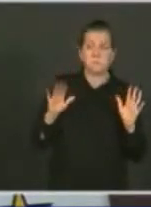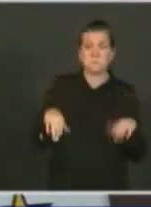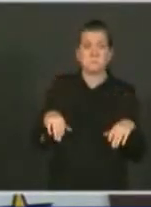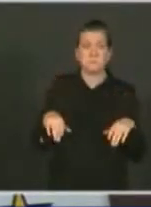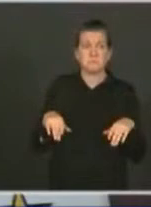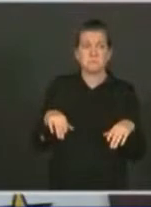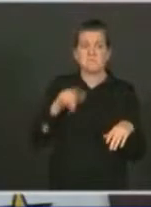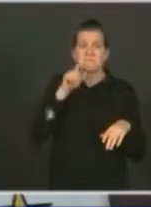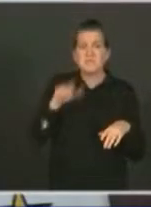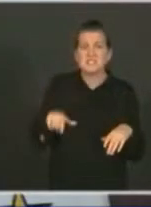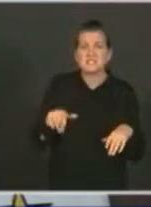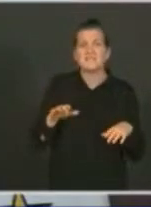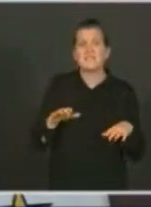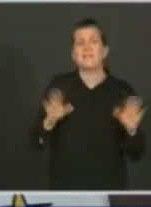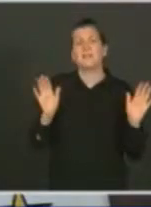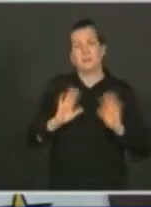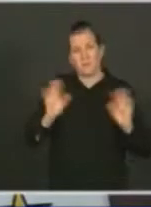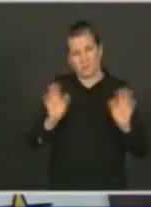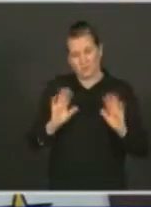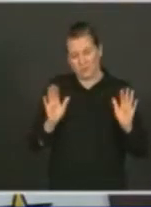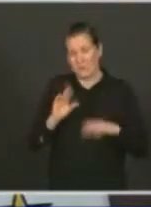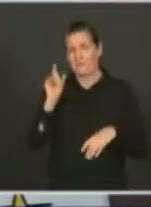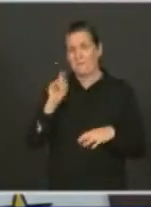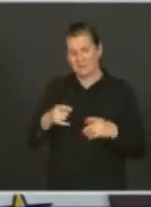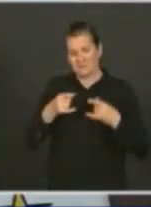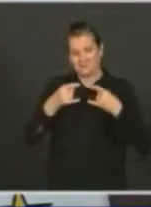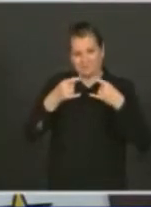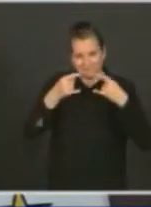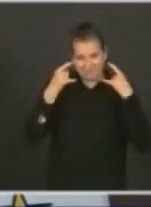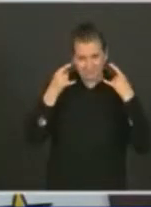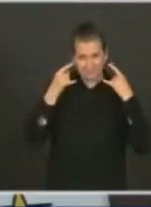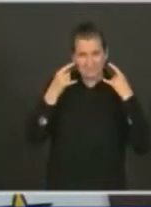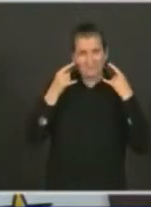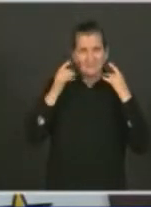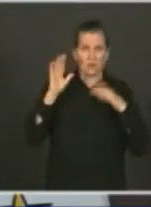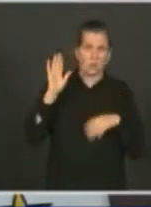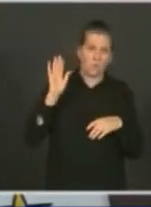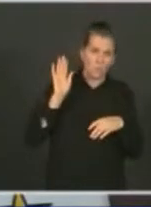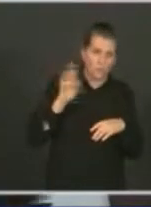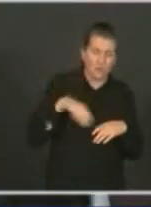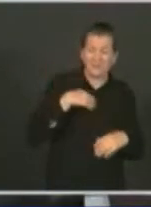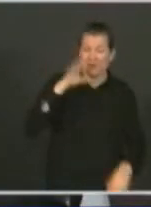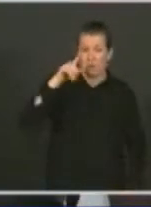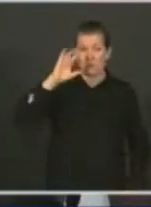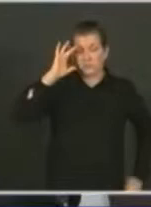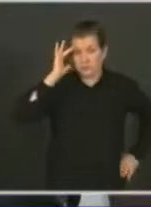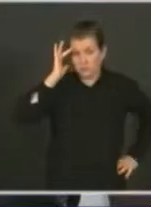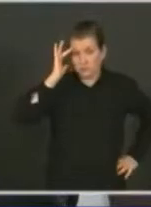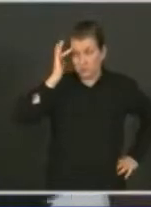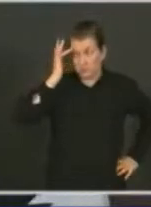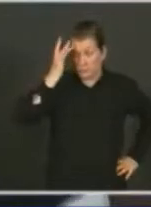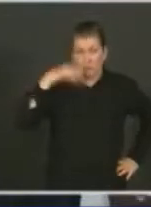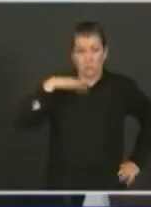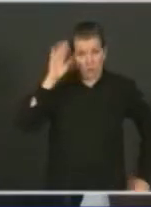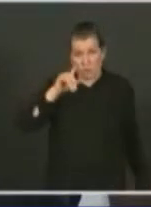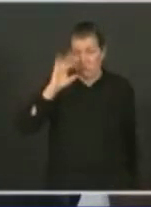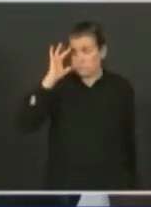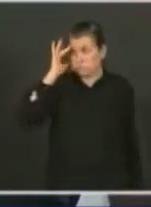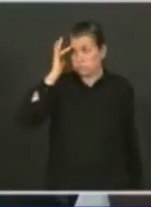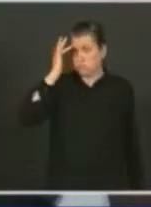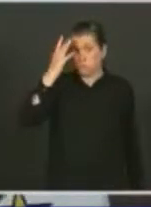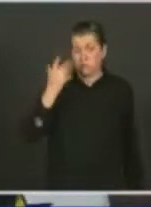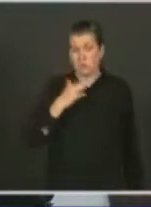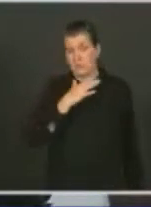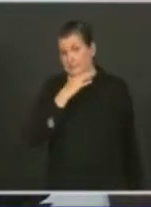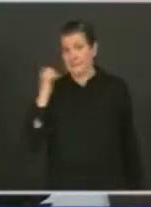being strict about this. It's maddening to be up here, knowing we're going to open the field